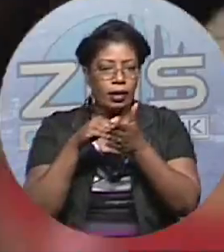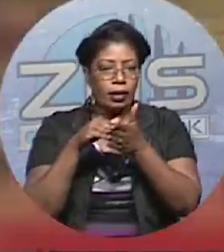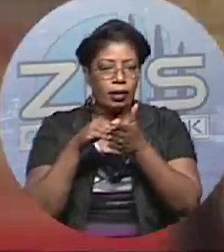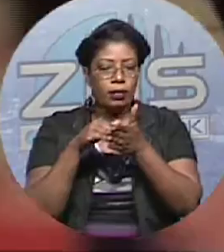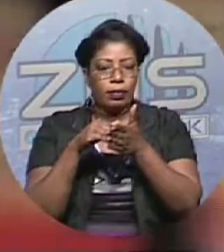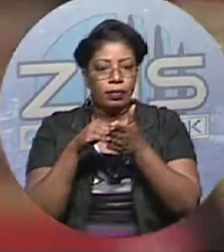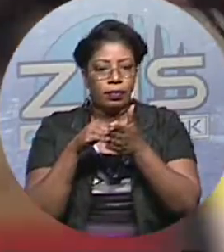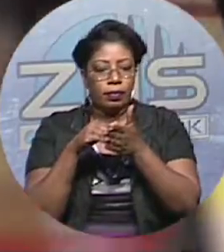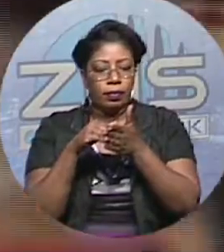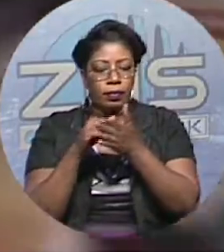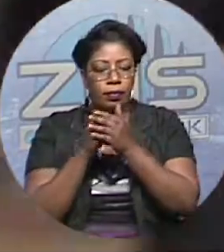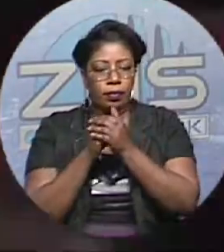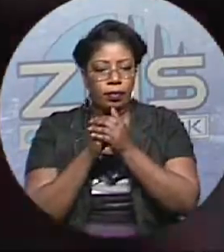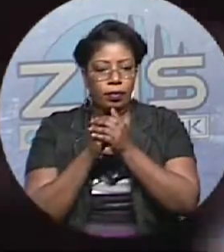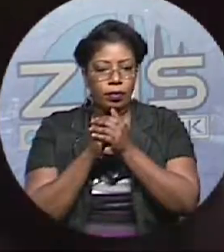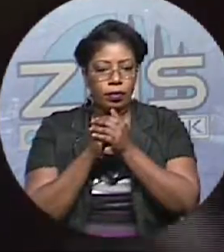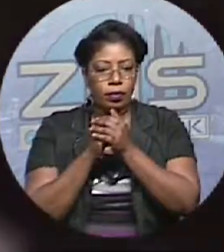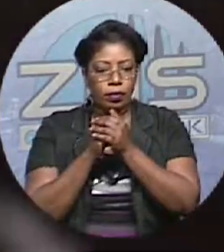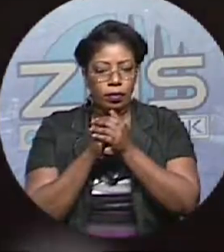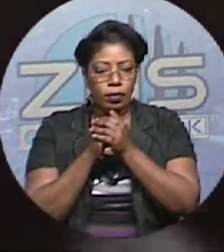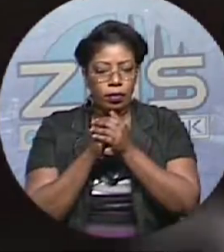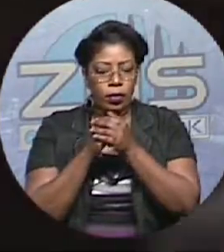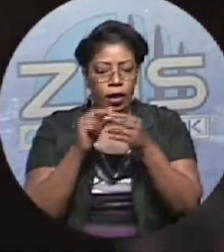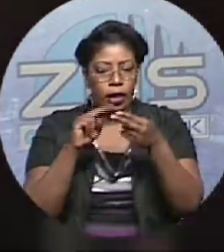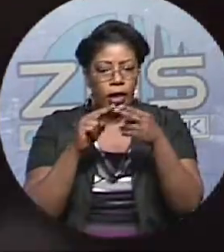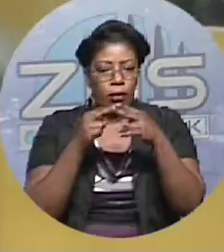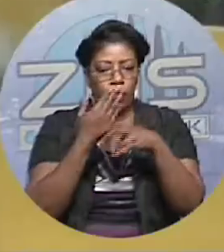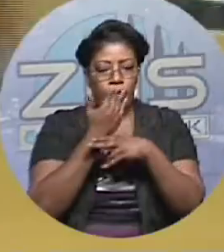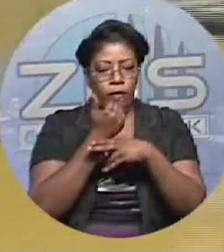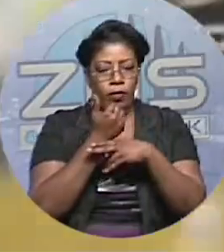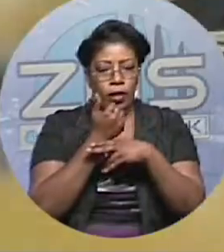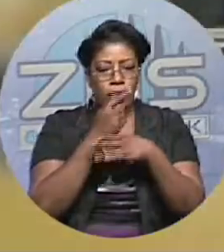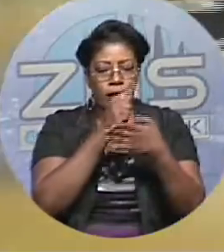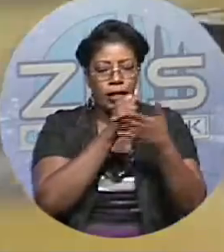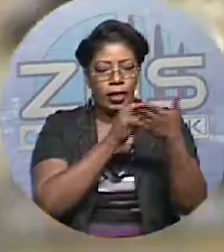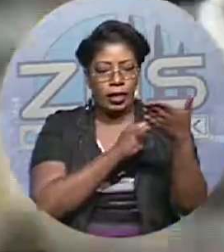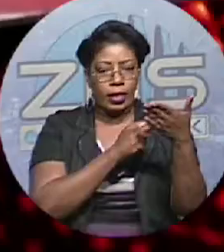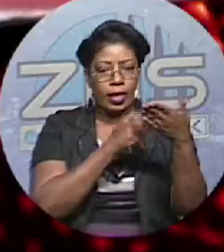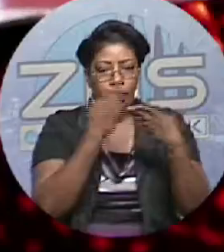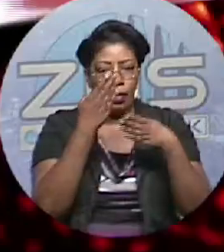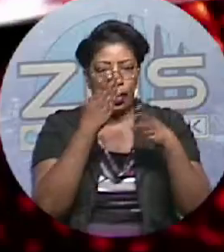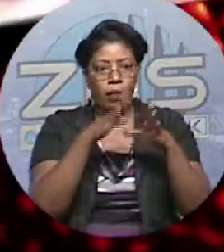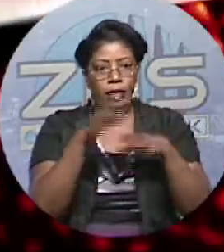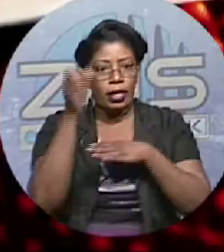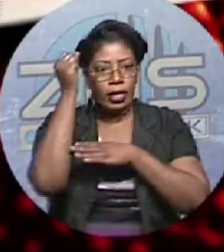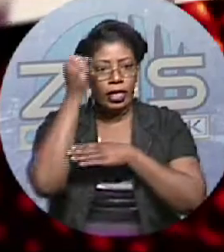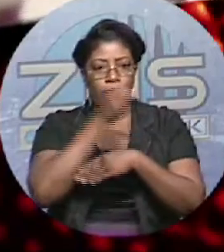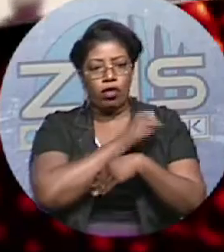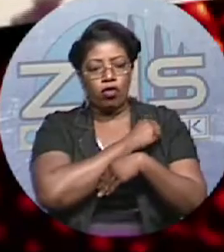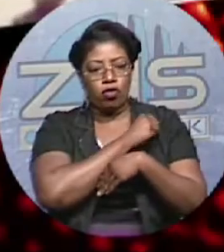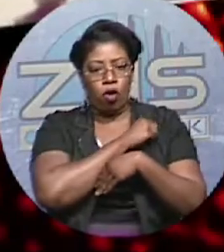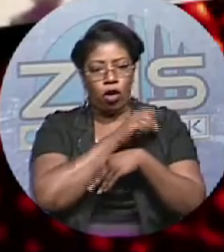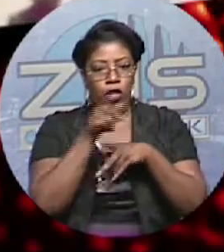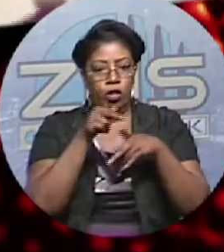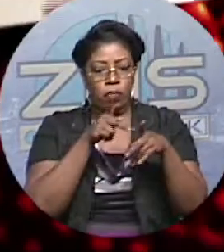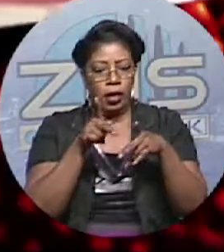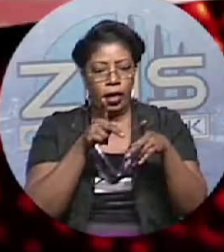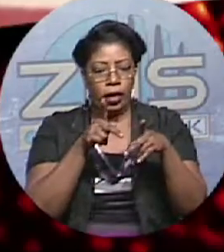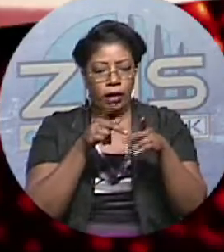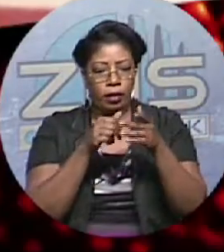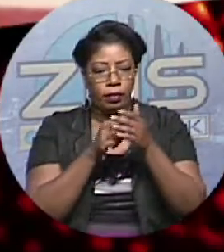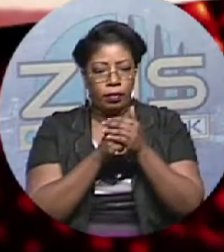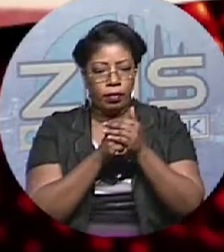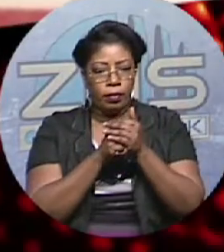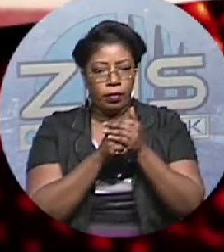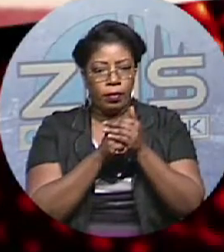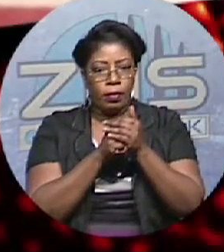runs with Conference USA champs, number 15, Middle Tennessee, and Bahamian Stephen Strawn, playing in St. Louis, Missouri, in